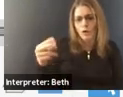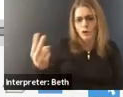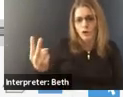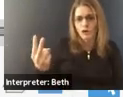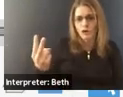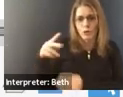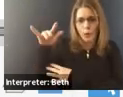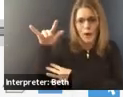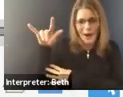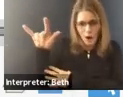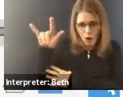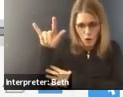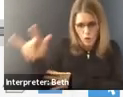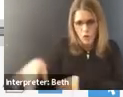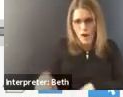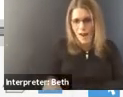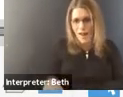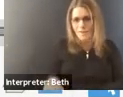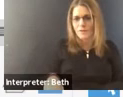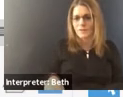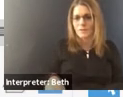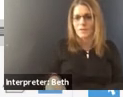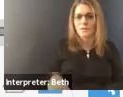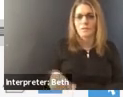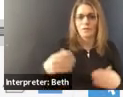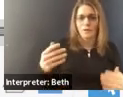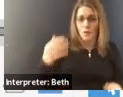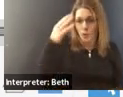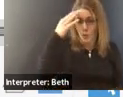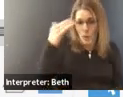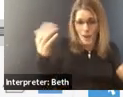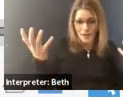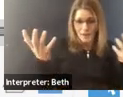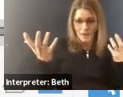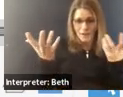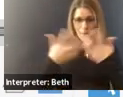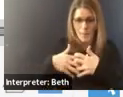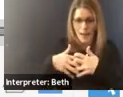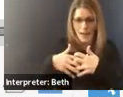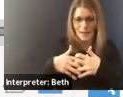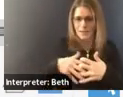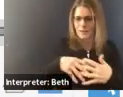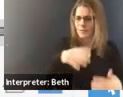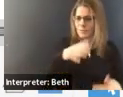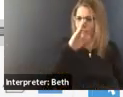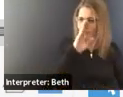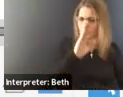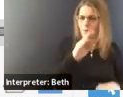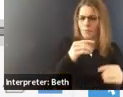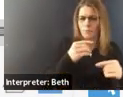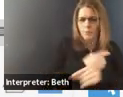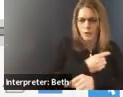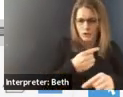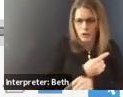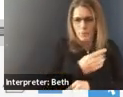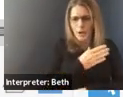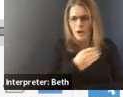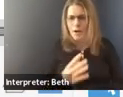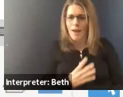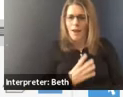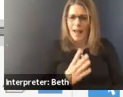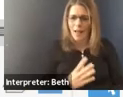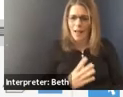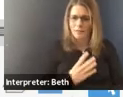combination of blunt geometry and elegance, there's something about it. It just, there's